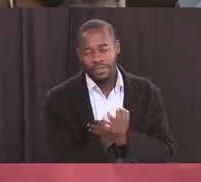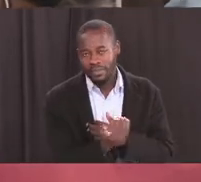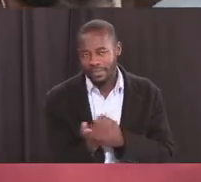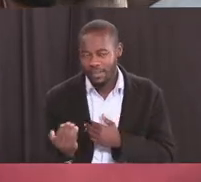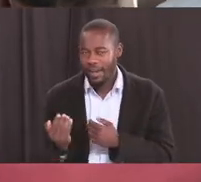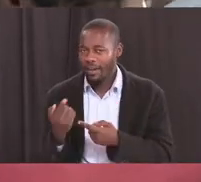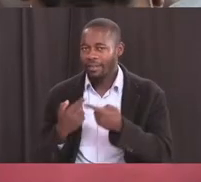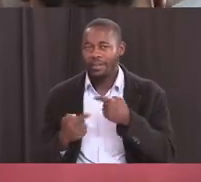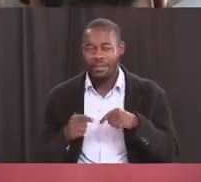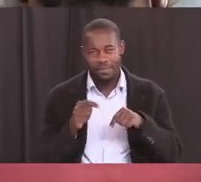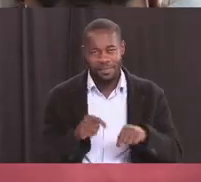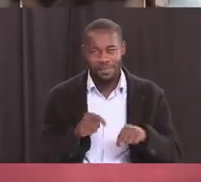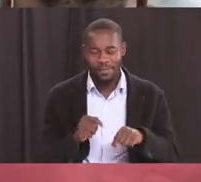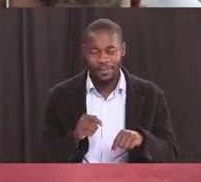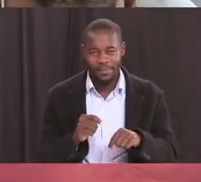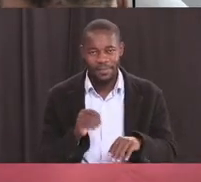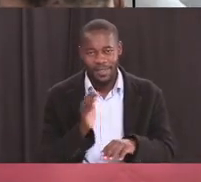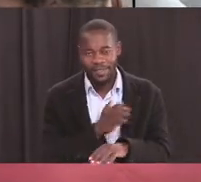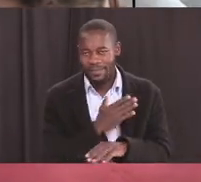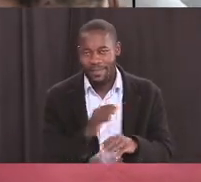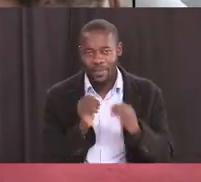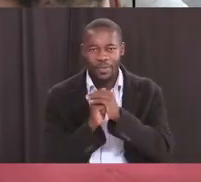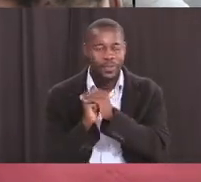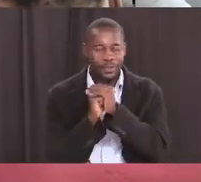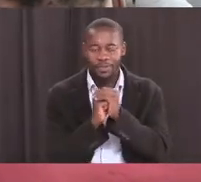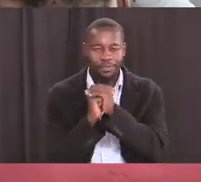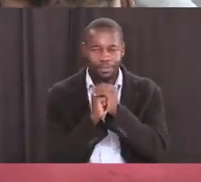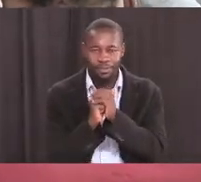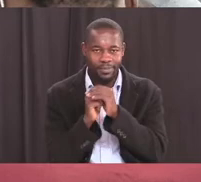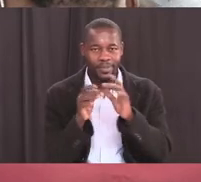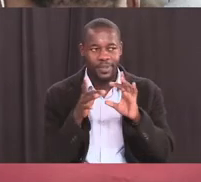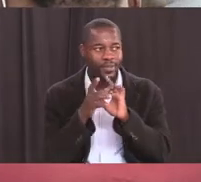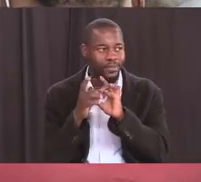us adults to worship with all of our bodies.